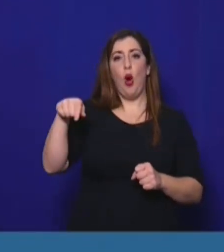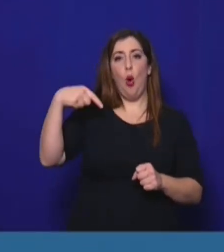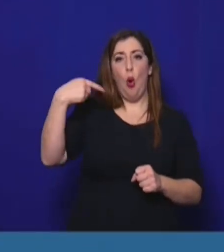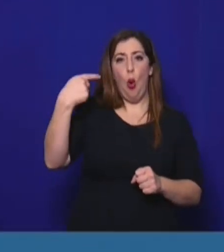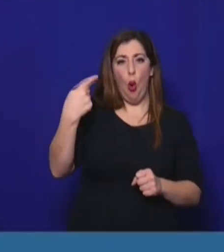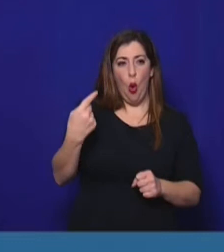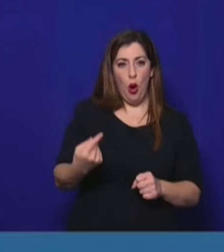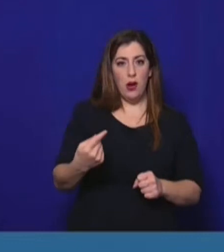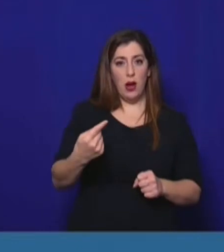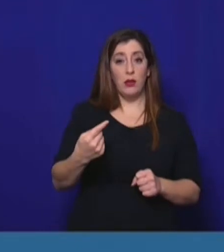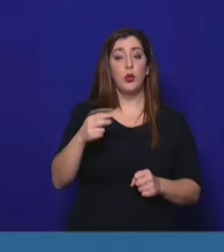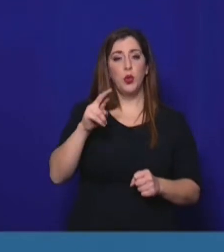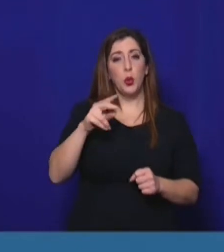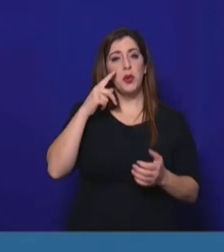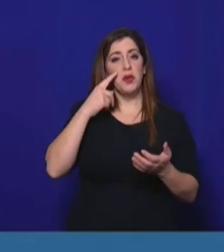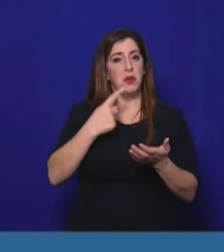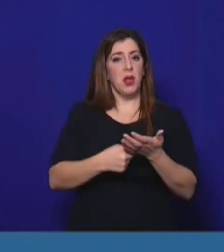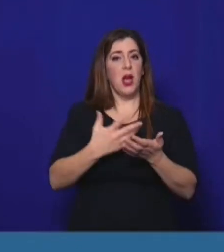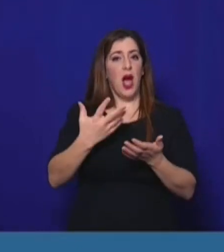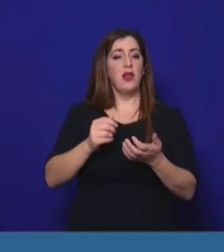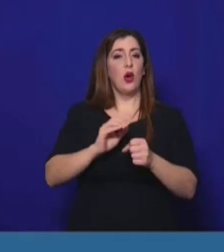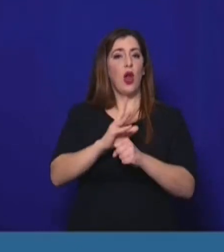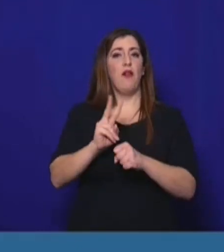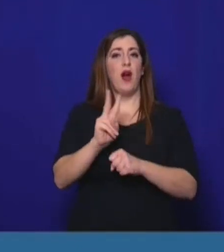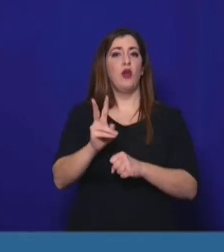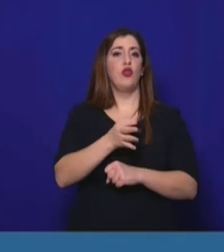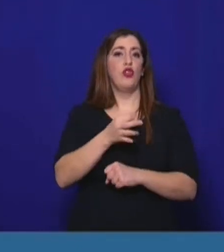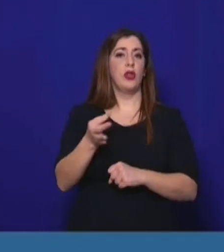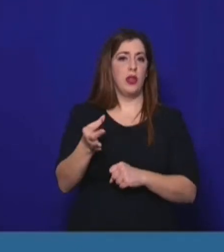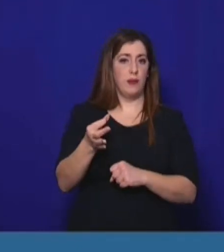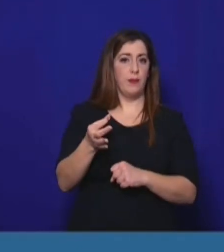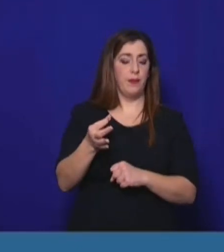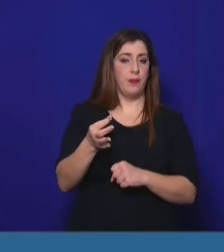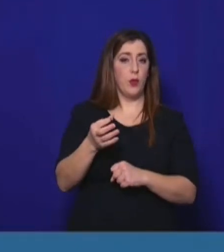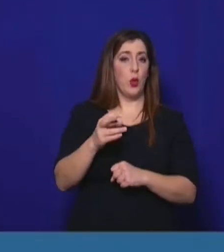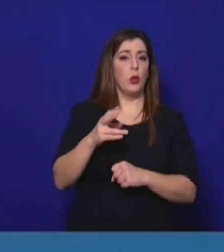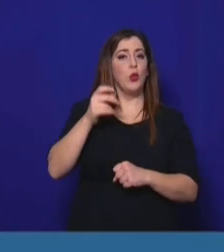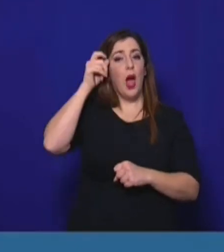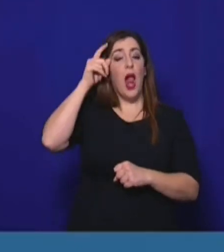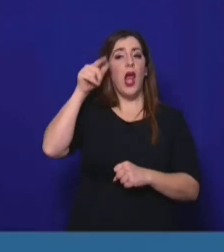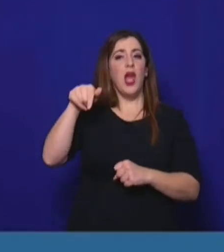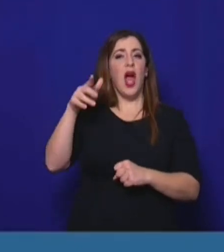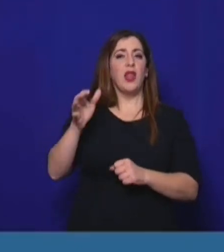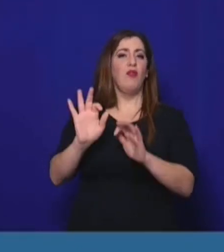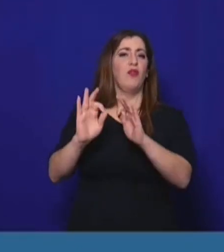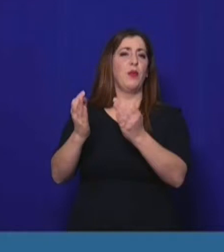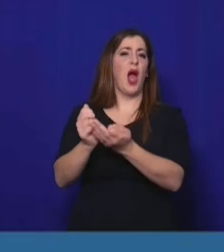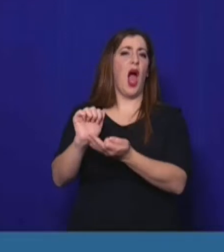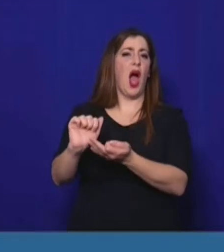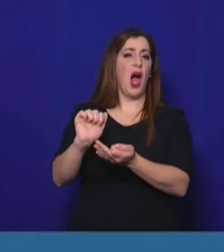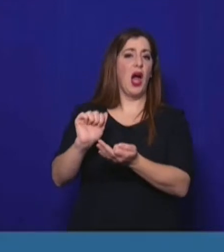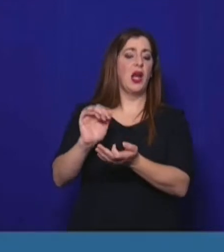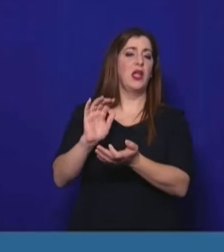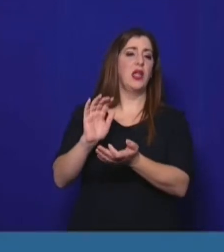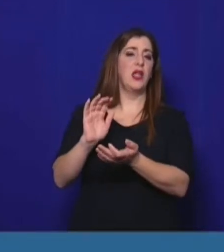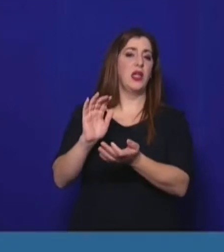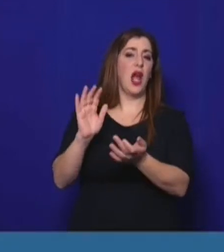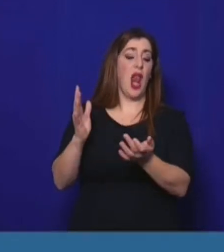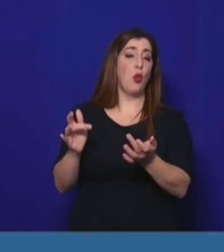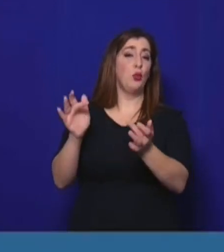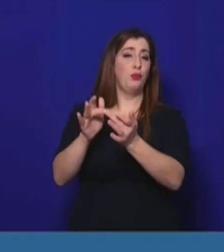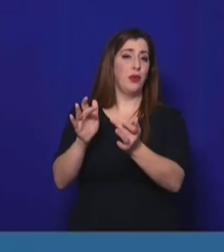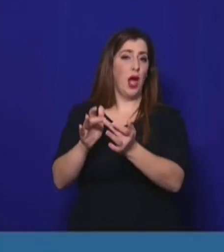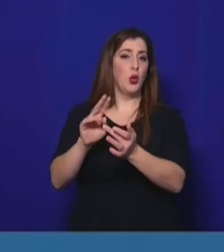hemm link ma' xi ħadd li kellha kuntatt miegħu għaliex dan kien għadu wkoll kemm ġie mill-Ingilterra. Allura dawk sa jistgħu ma' dak it-tlieta